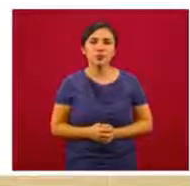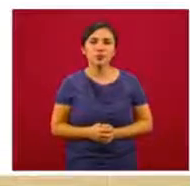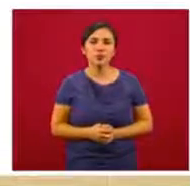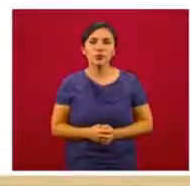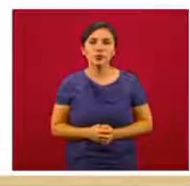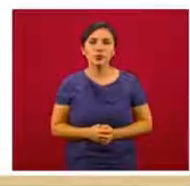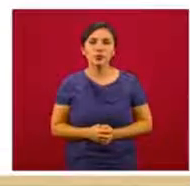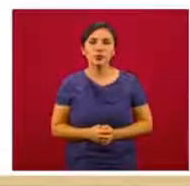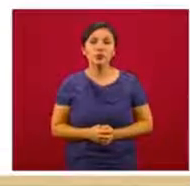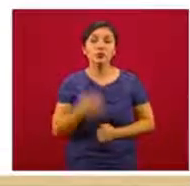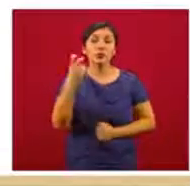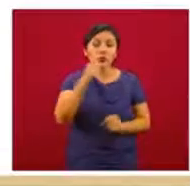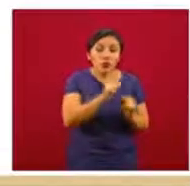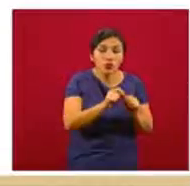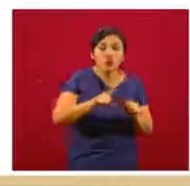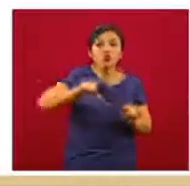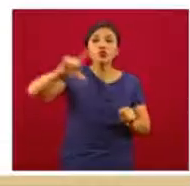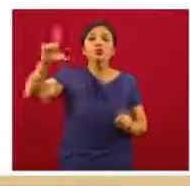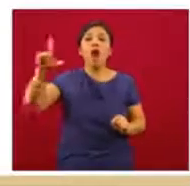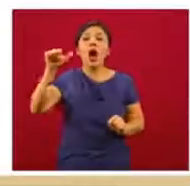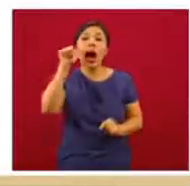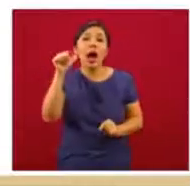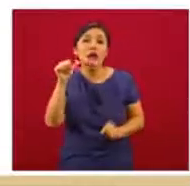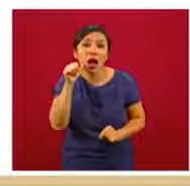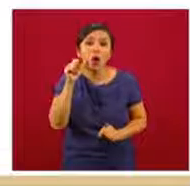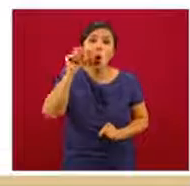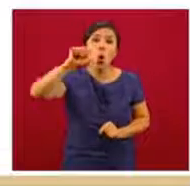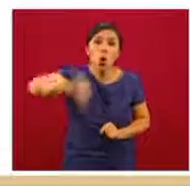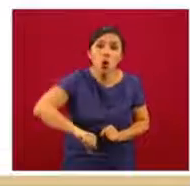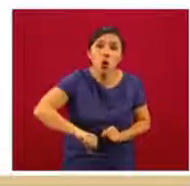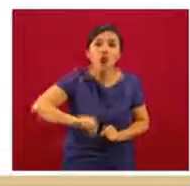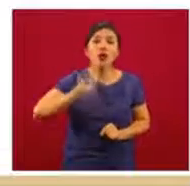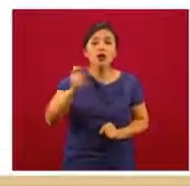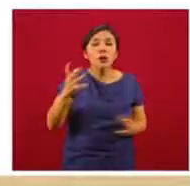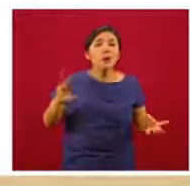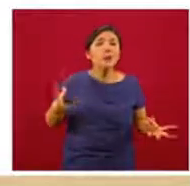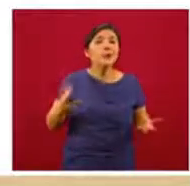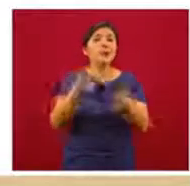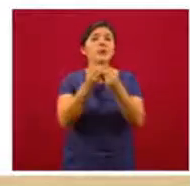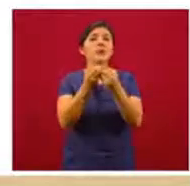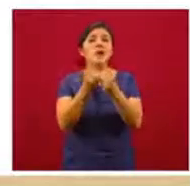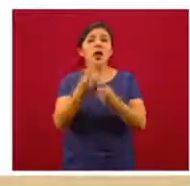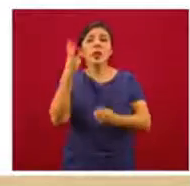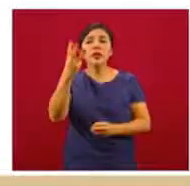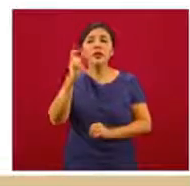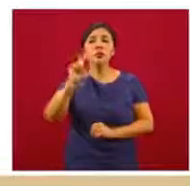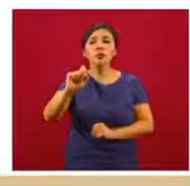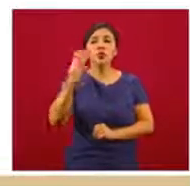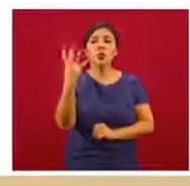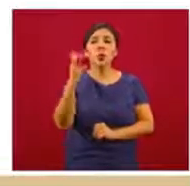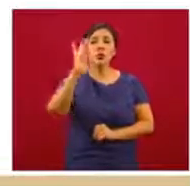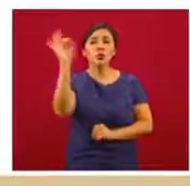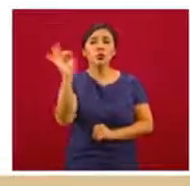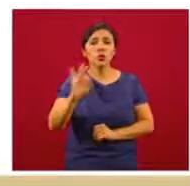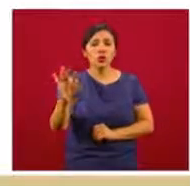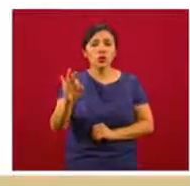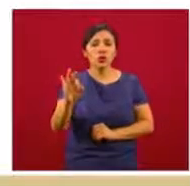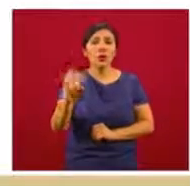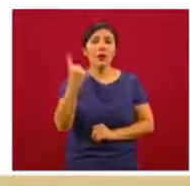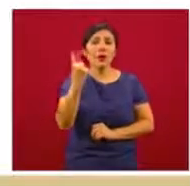color. And this is our cumulative curve from yesterday until today. We